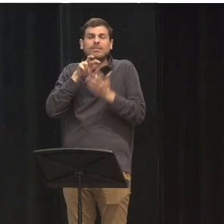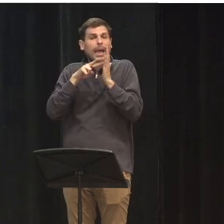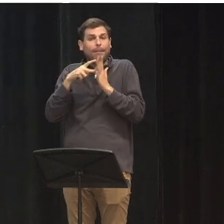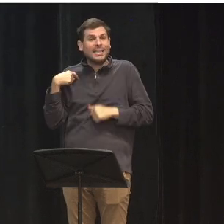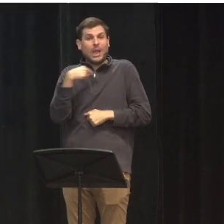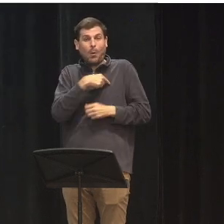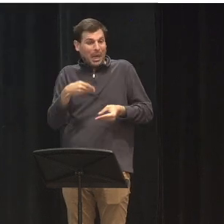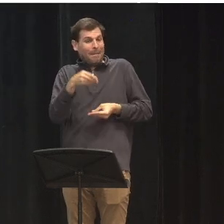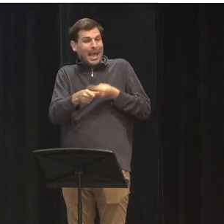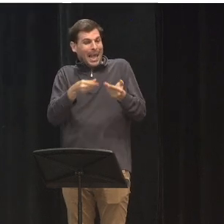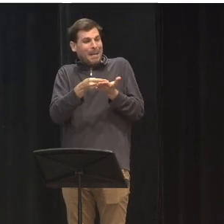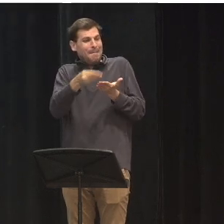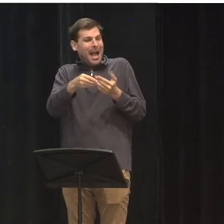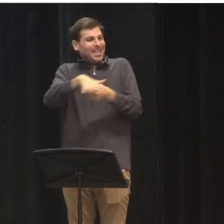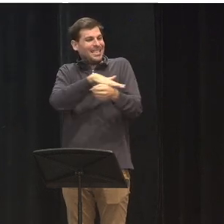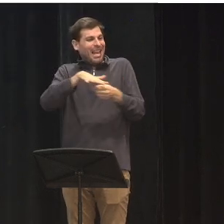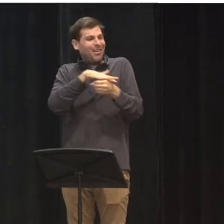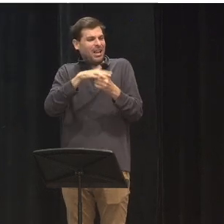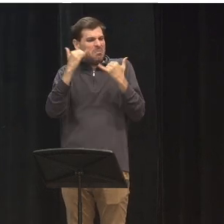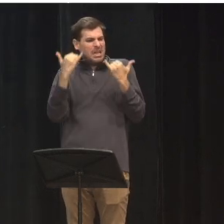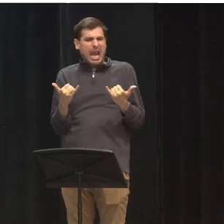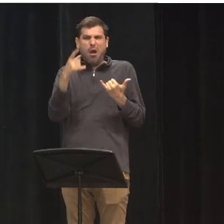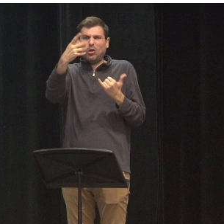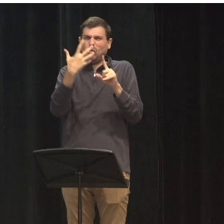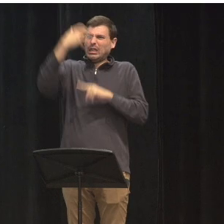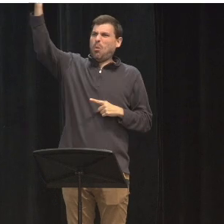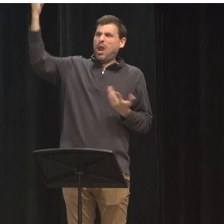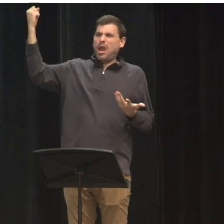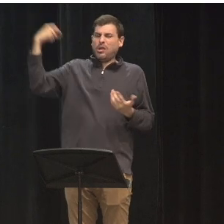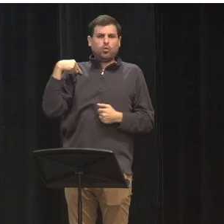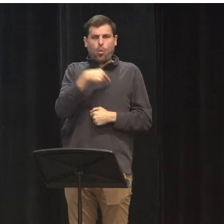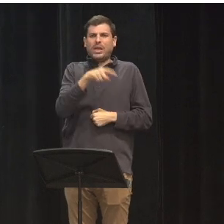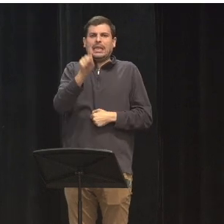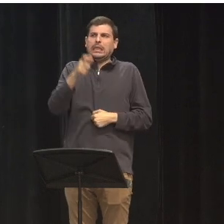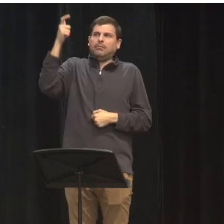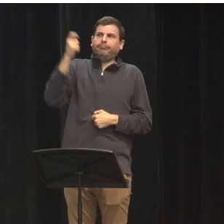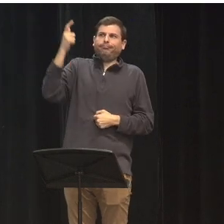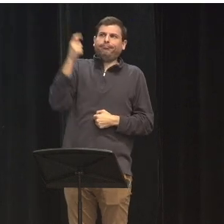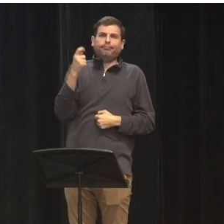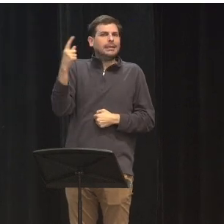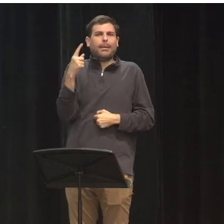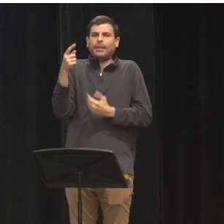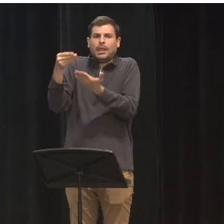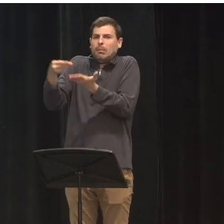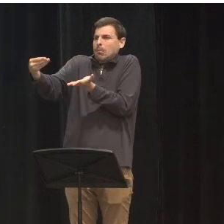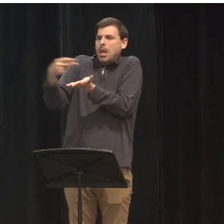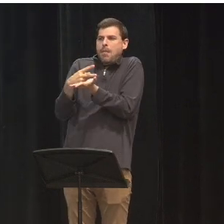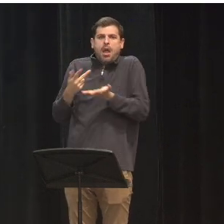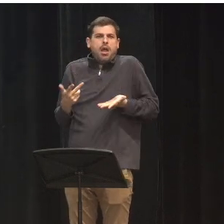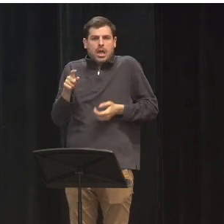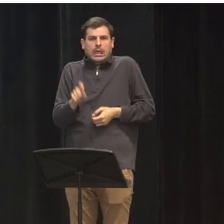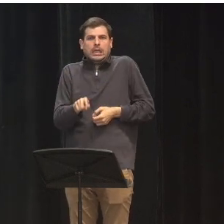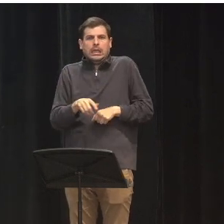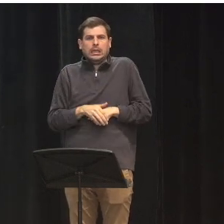every aspect of why we live here. And so we should be compensated for that. That's my comment. Thank you. Thank